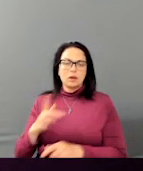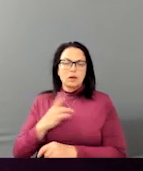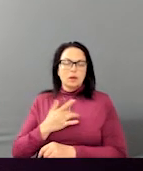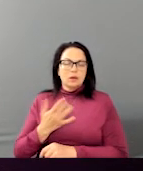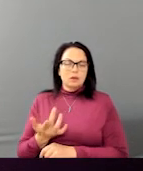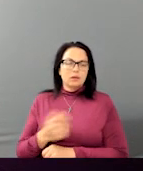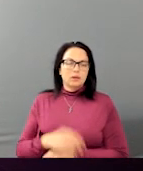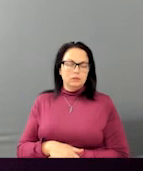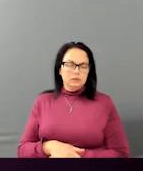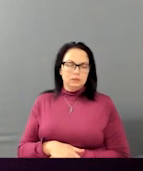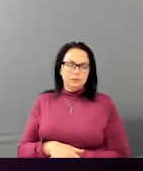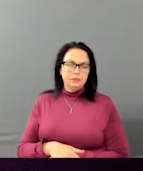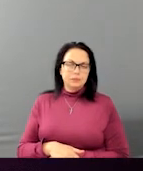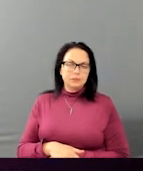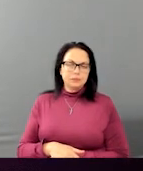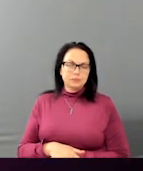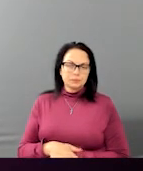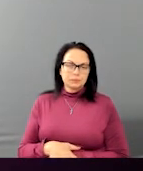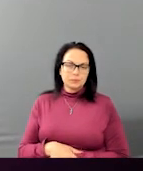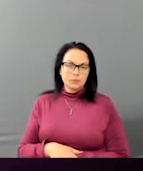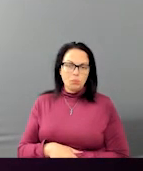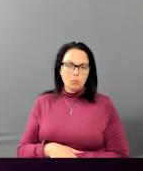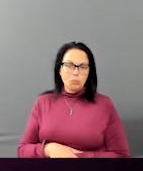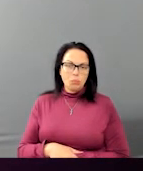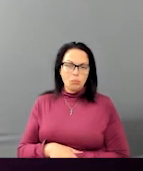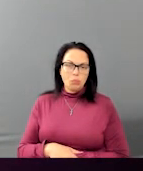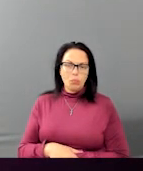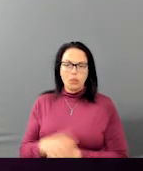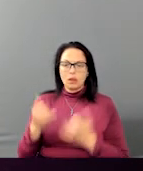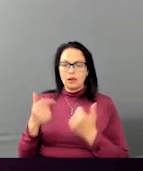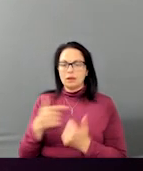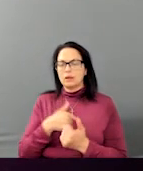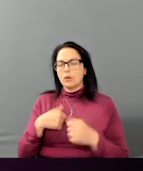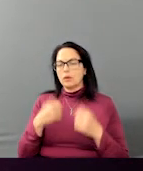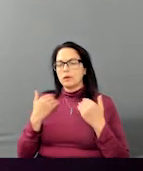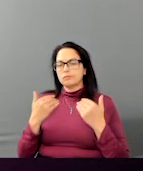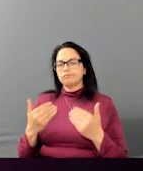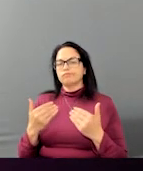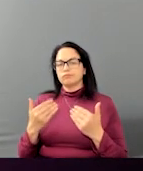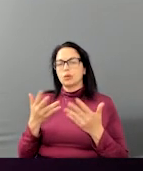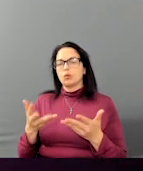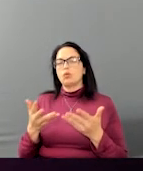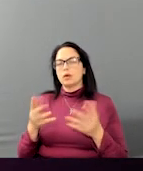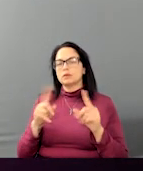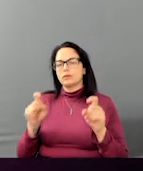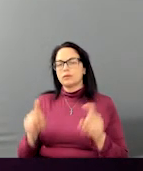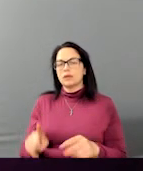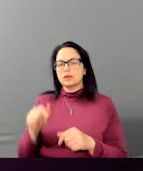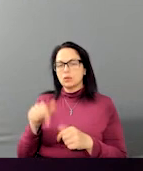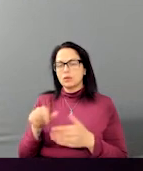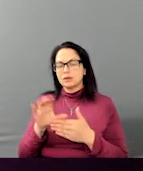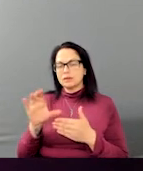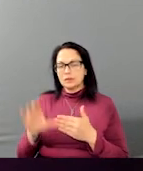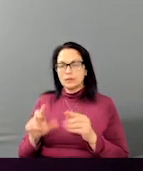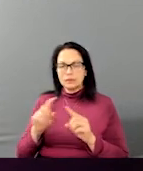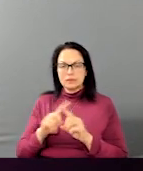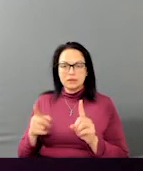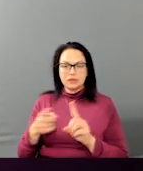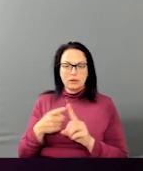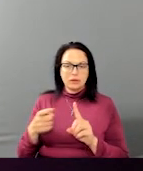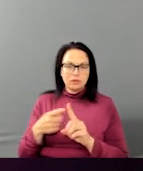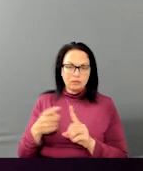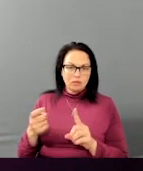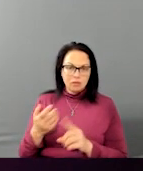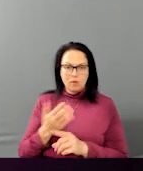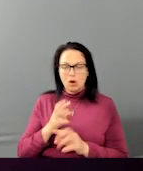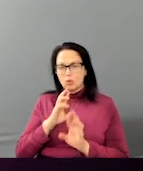that. And now we can go and do the rest of our tests. So this is completely different from our React